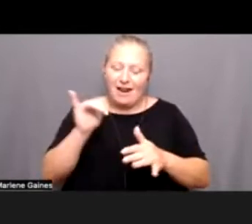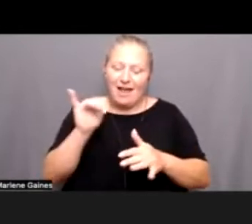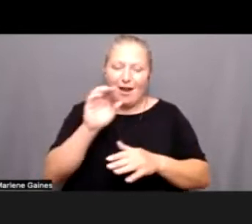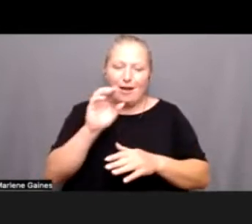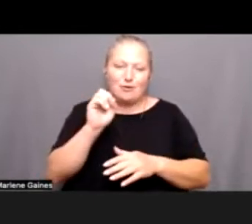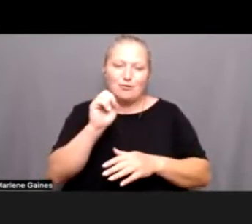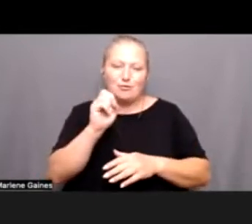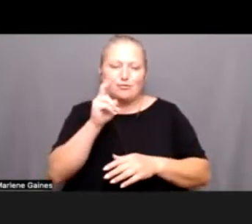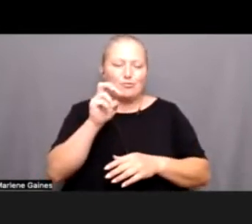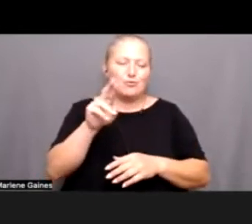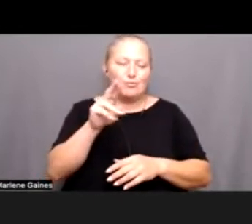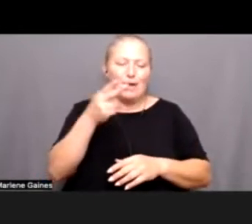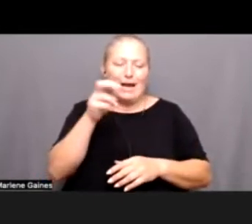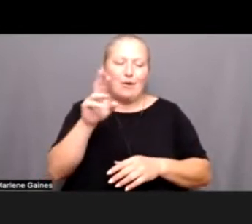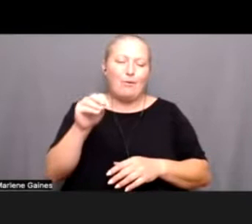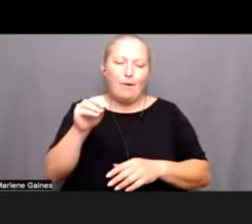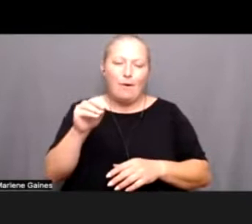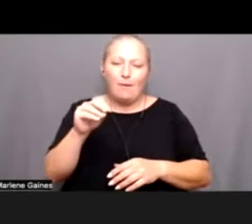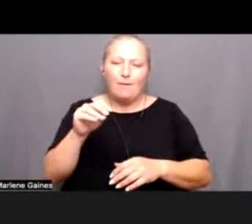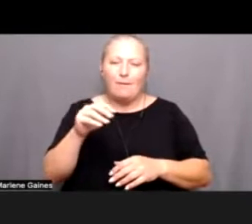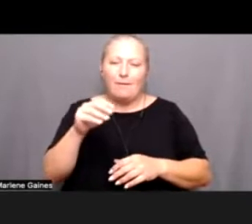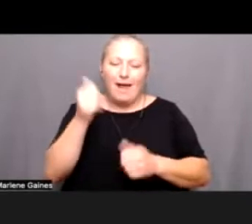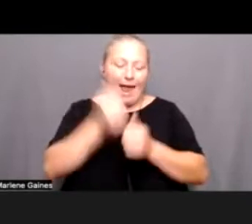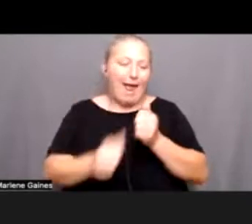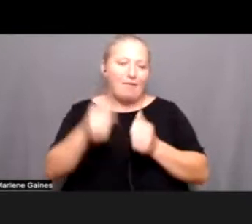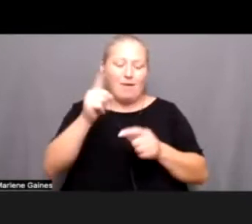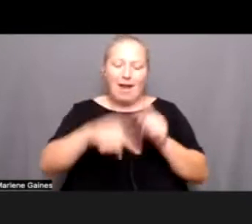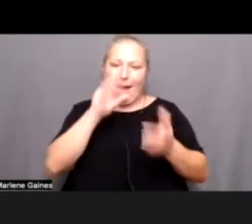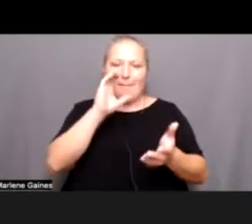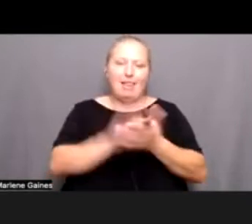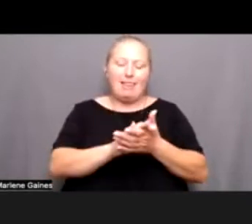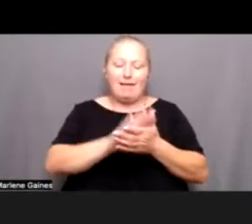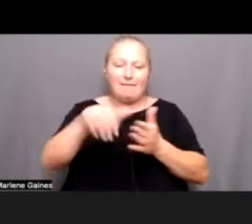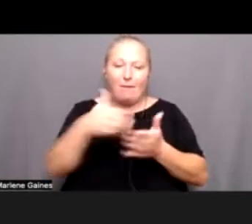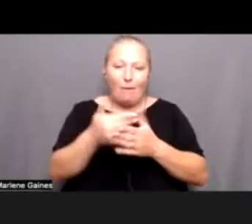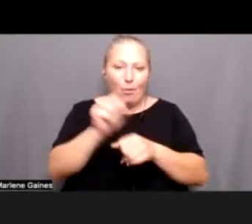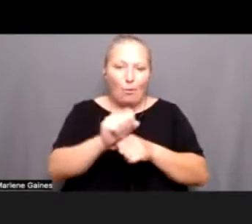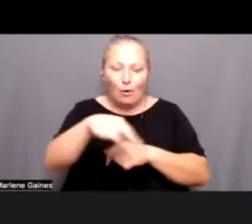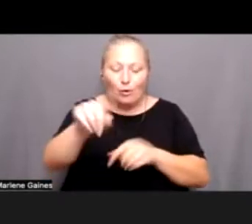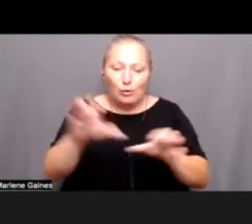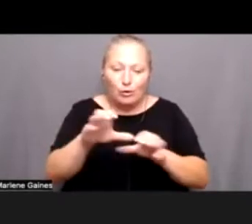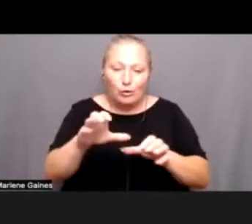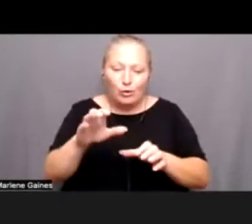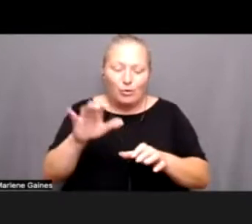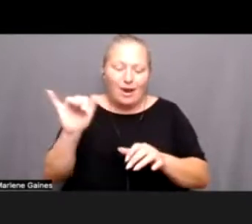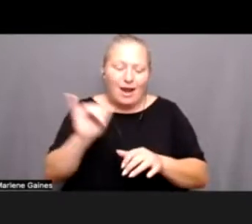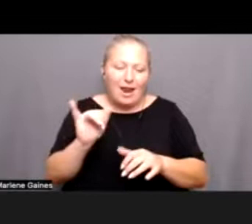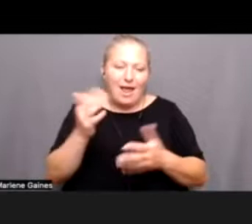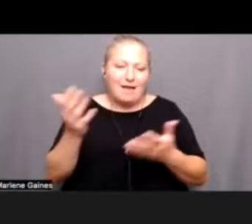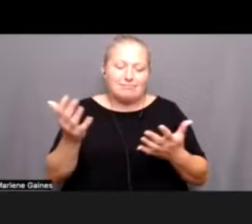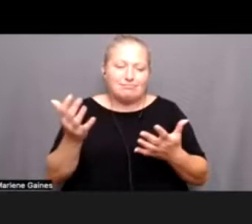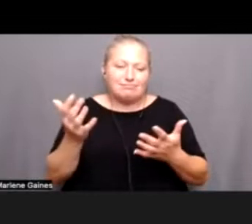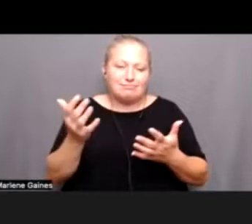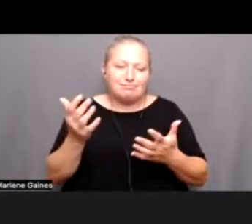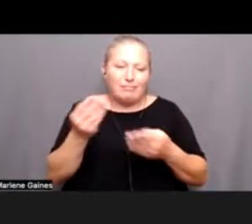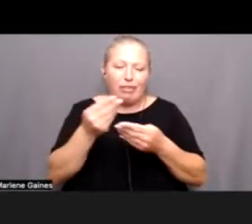and everybody just couldn't believe all of the work that you guys do. And then it seems like it quickly, that